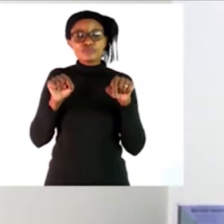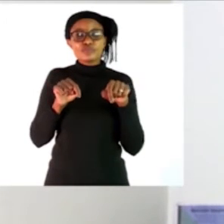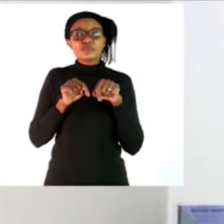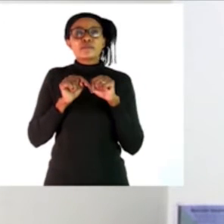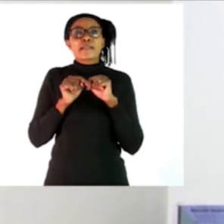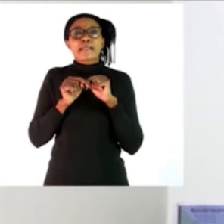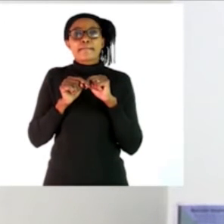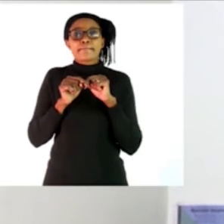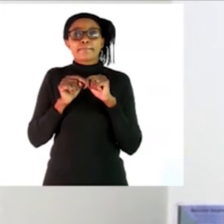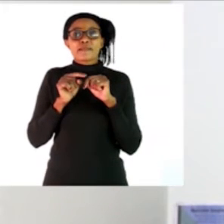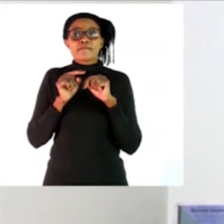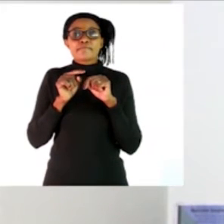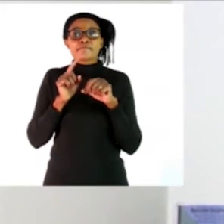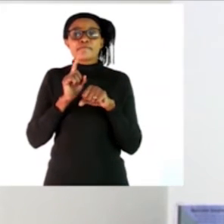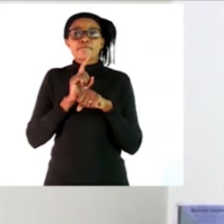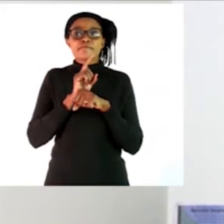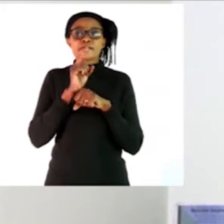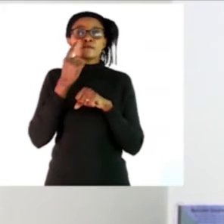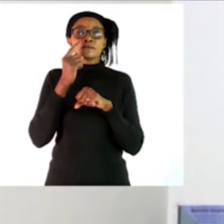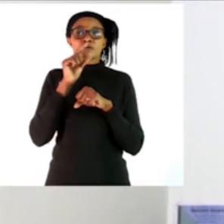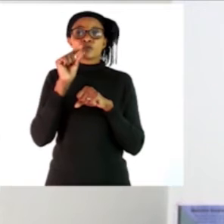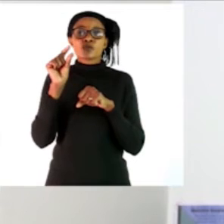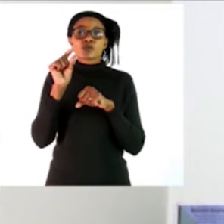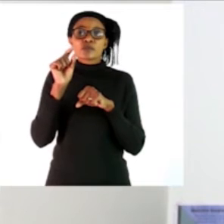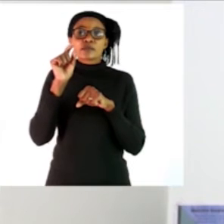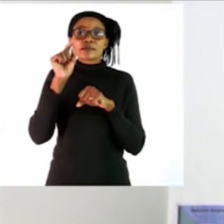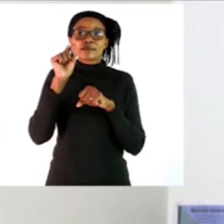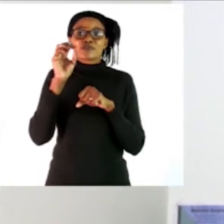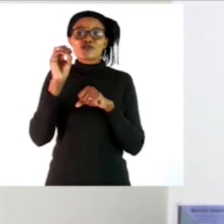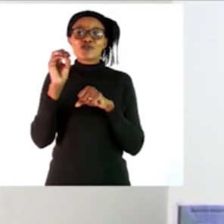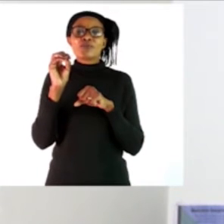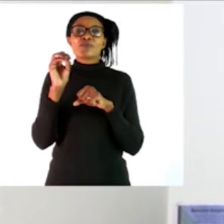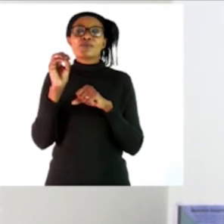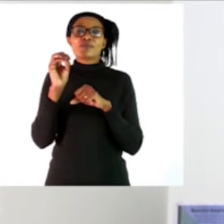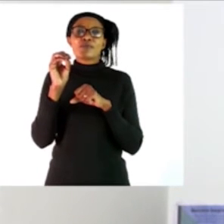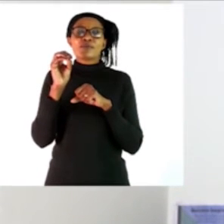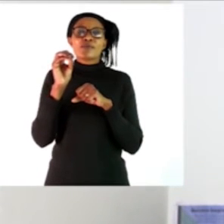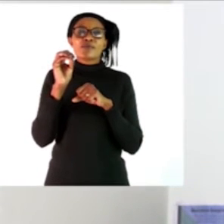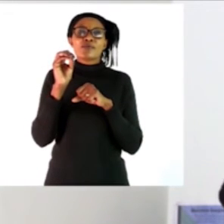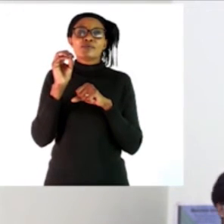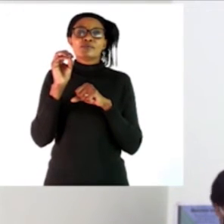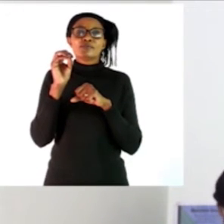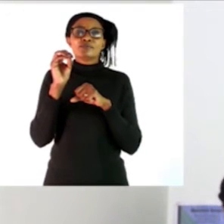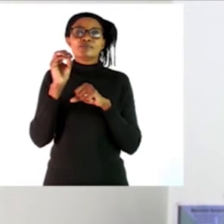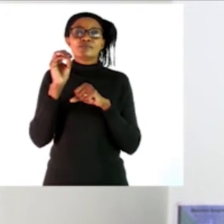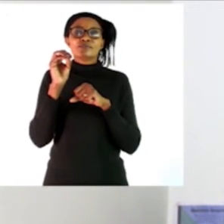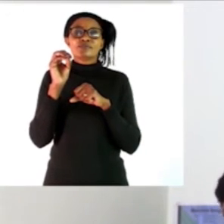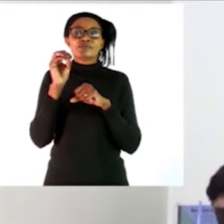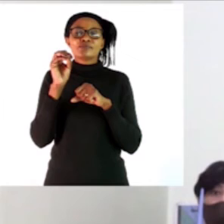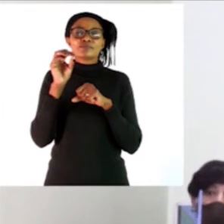Let's look at the first one. What word is this? 2. So, I'm going to use